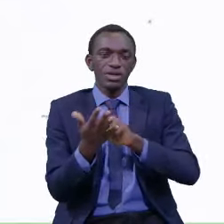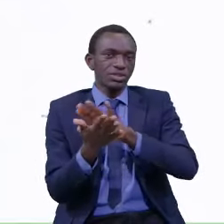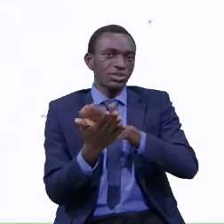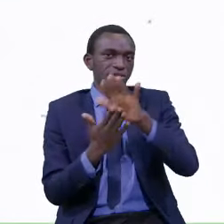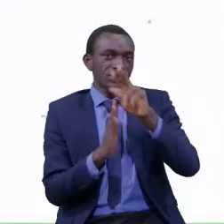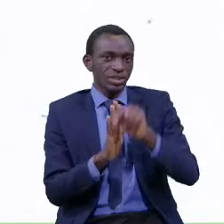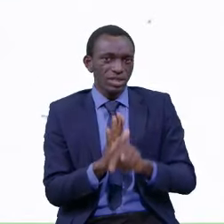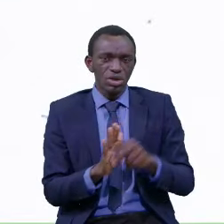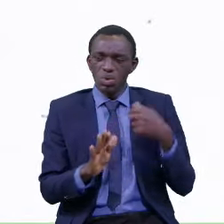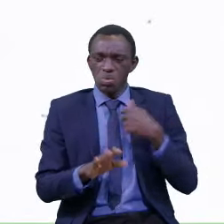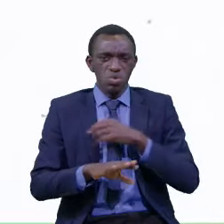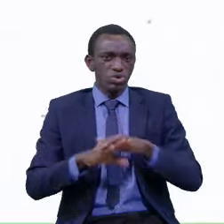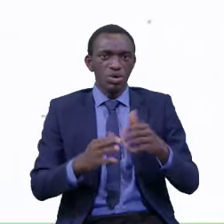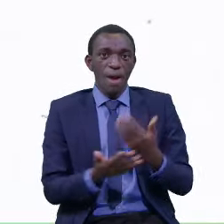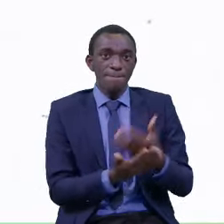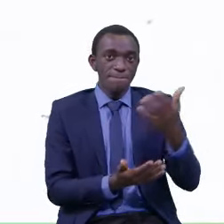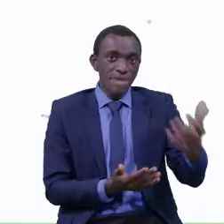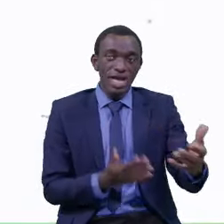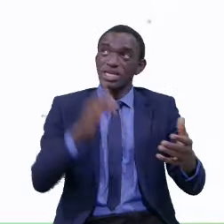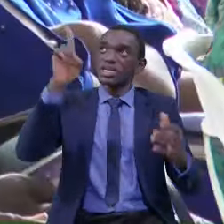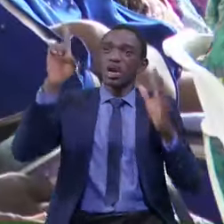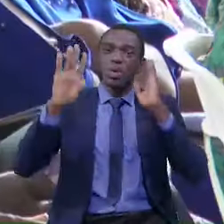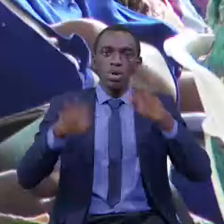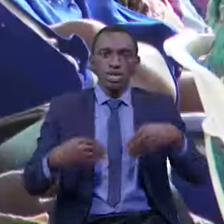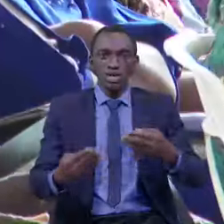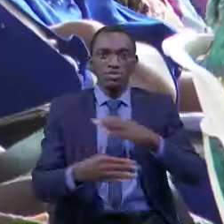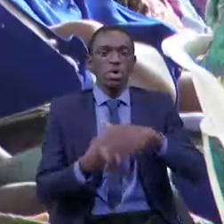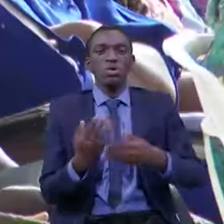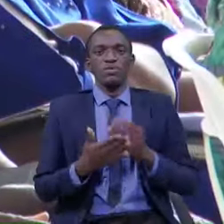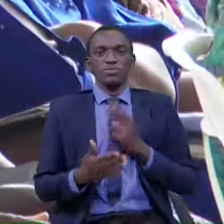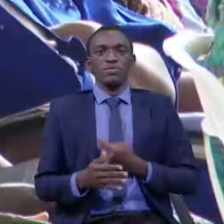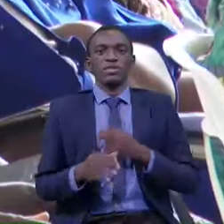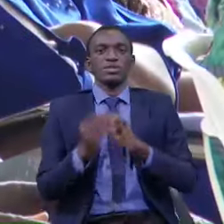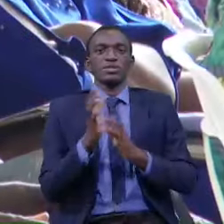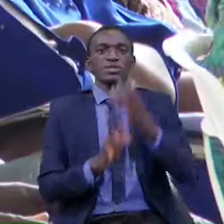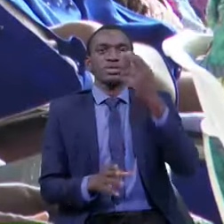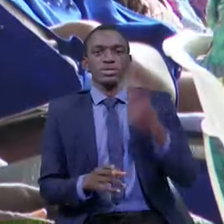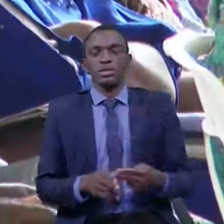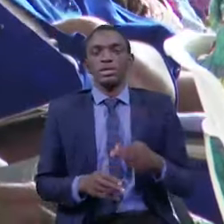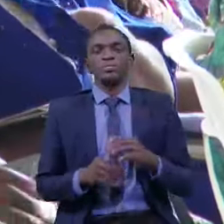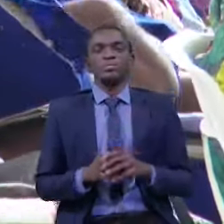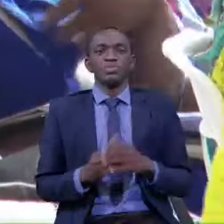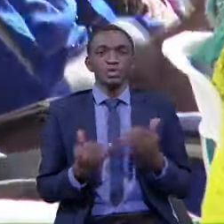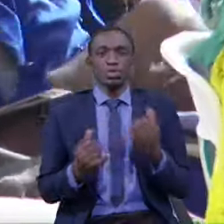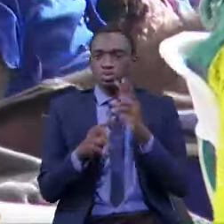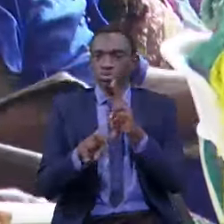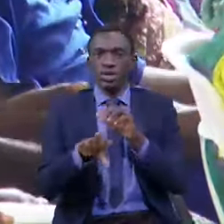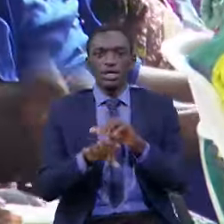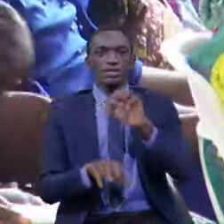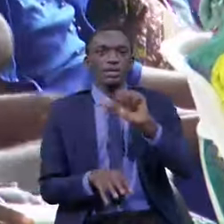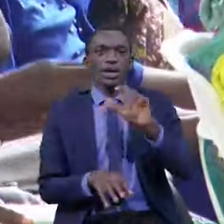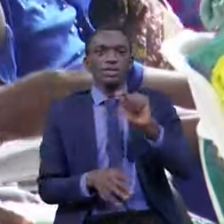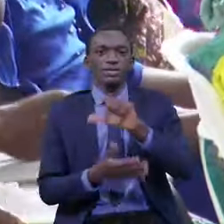be given to everyone in Jesus' name. We're looking at Acts chapter 2. And I'm reading from